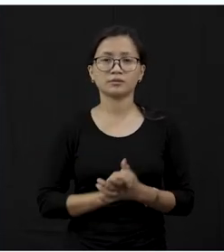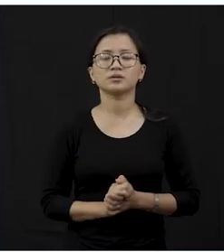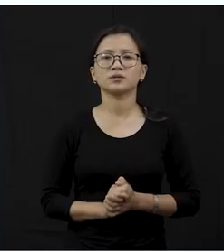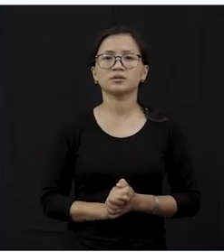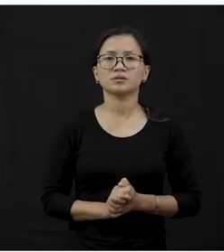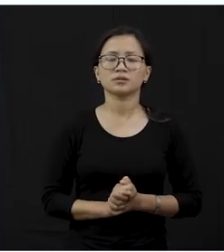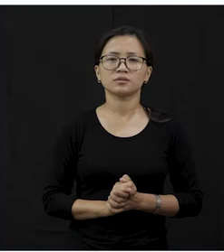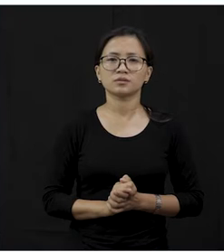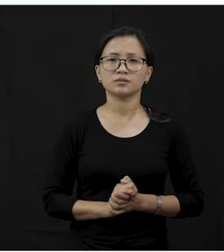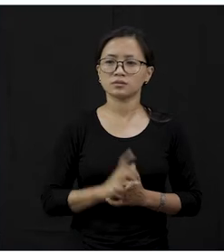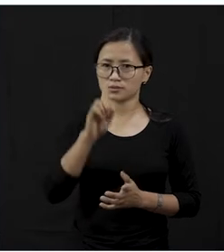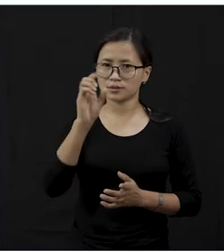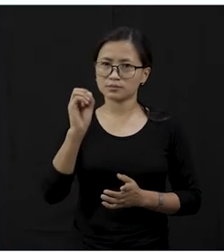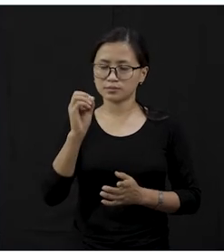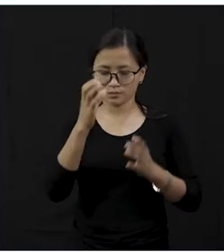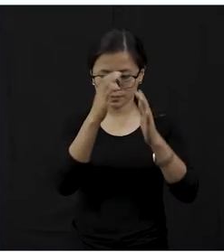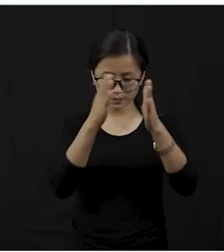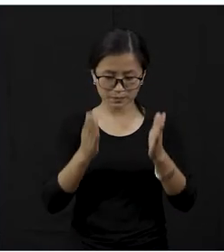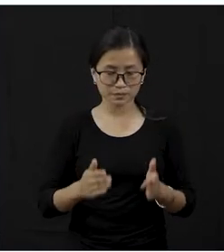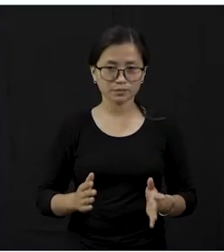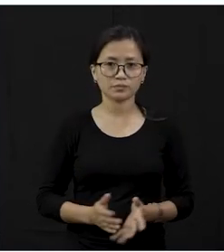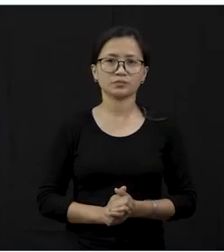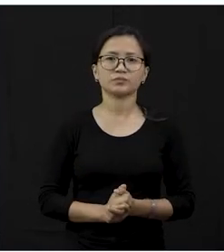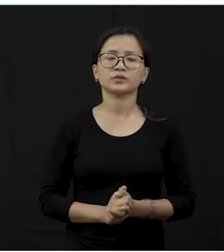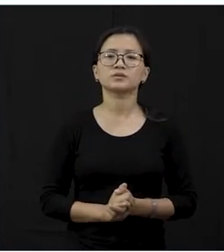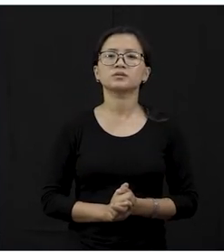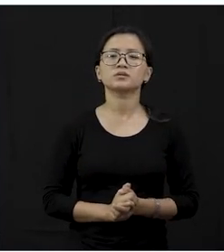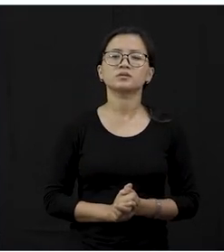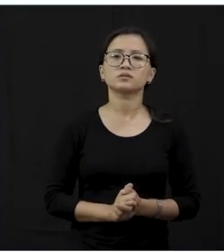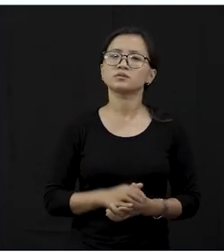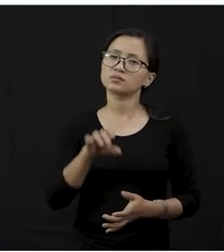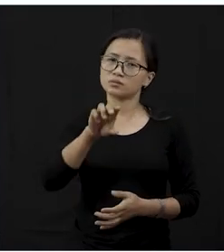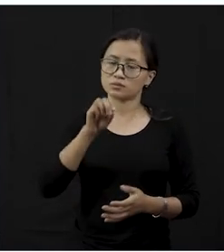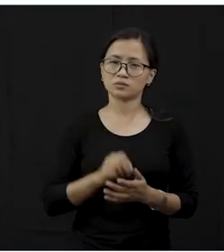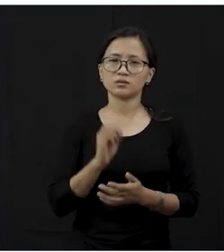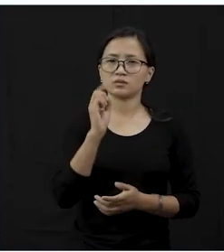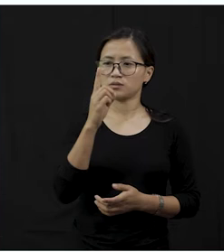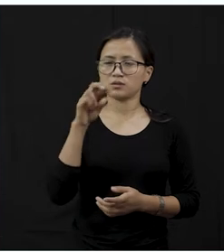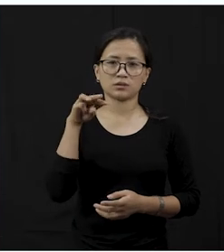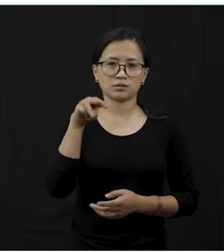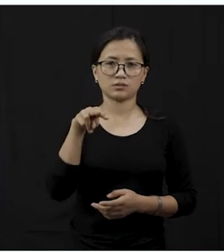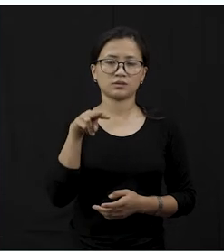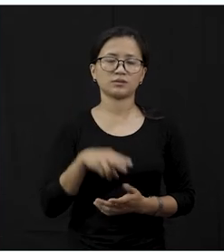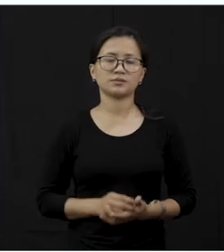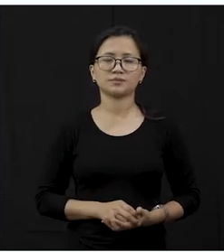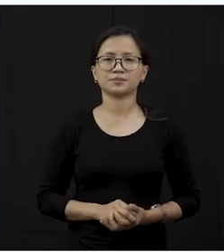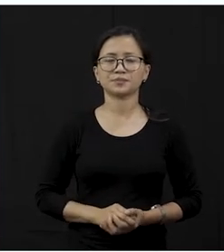by 10 bottles, 10 number of bottles. So 10 into 10, you will get rupees 100.